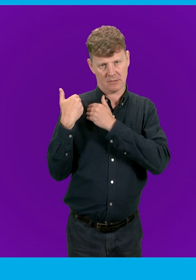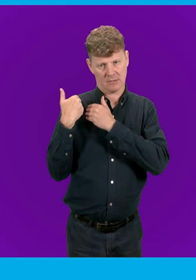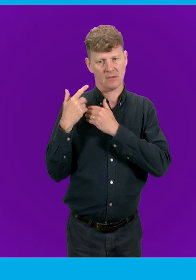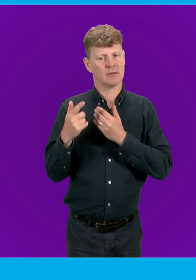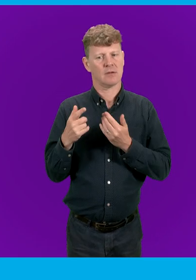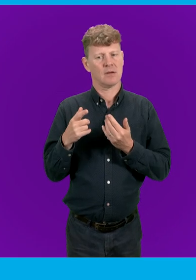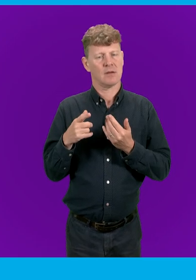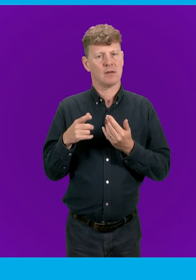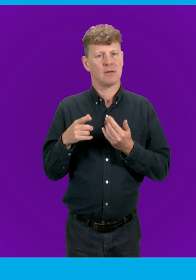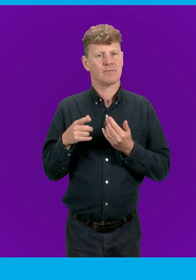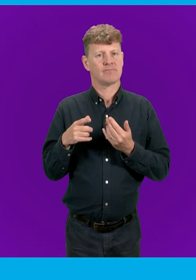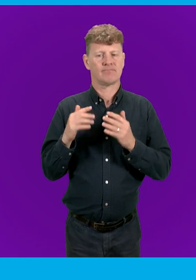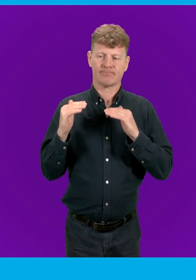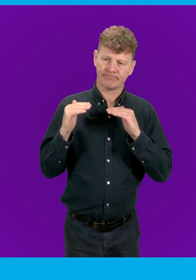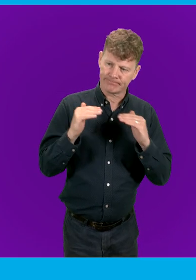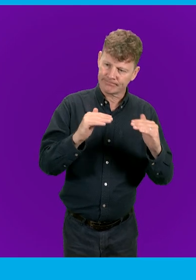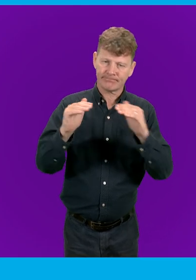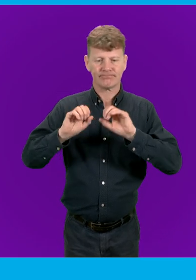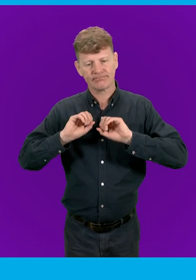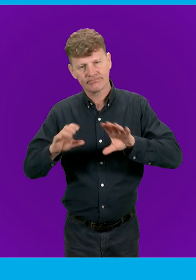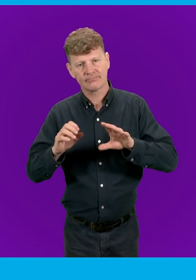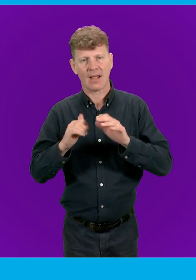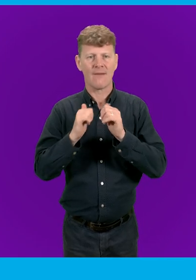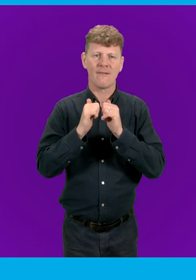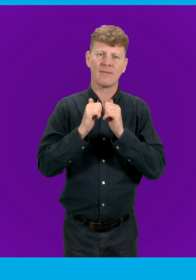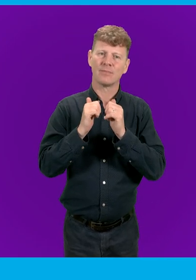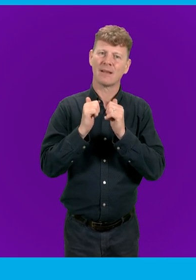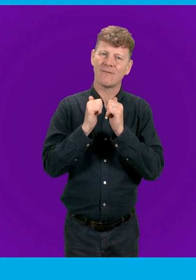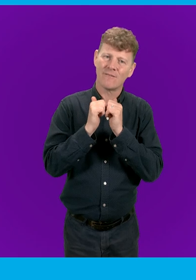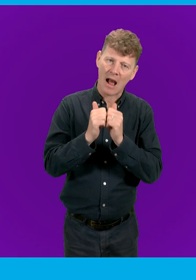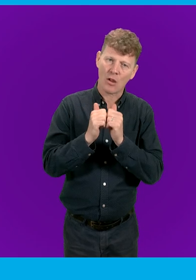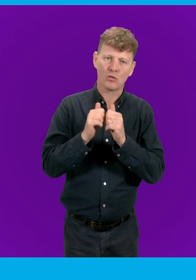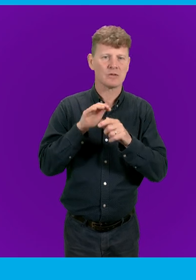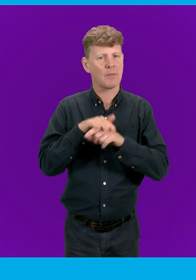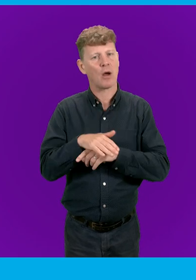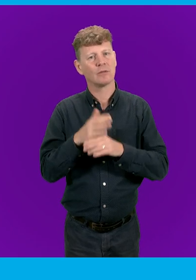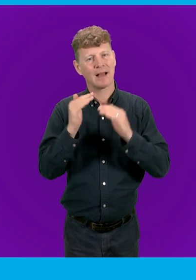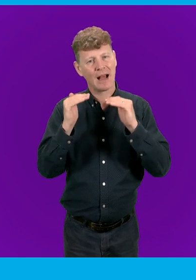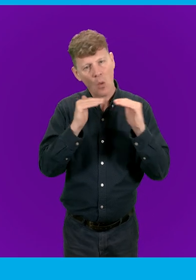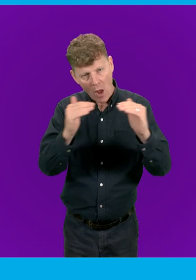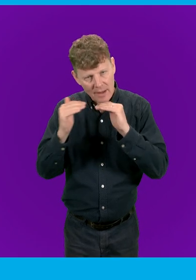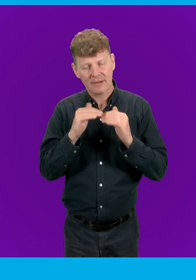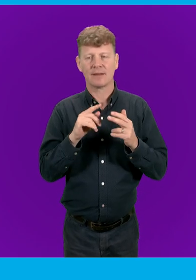getting across values around equality and respect. And not all